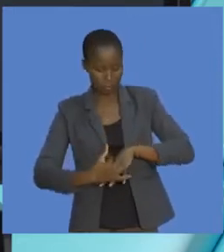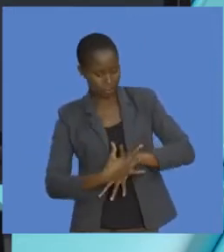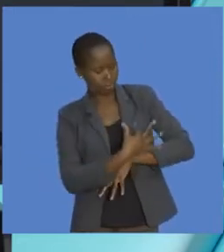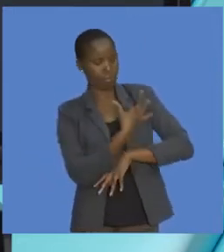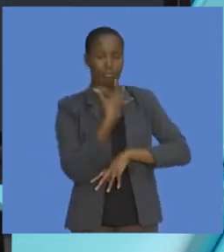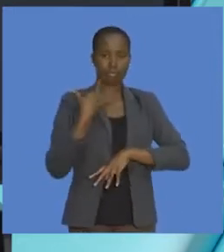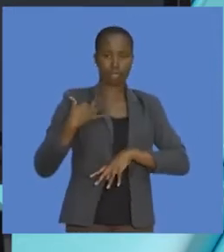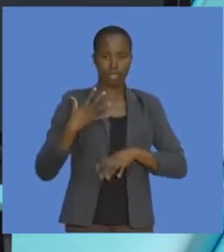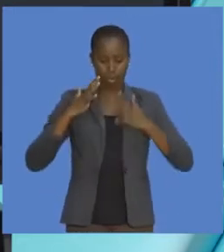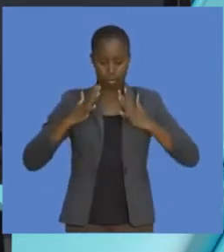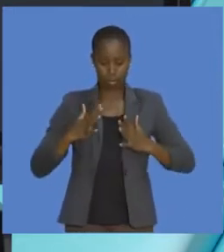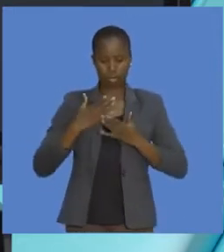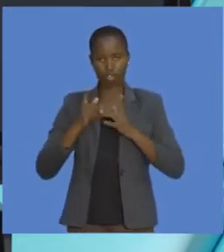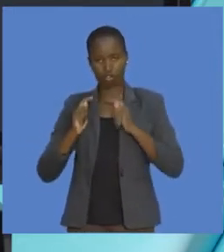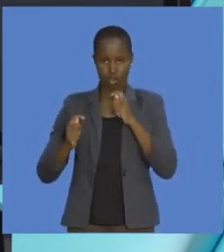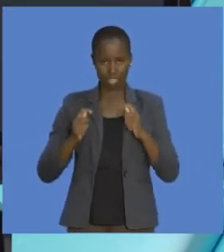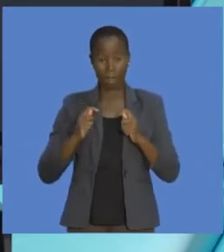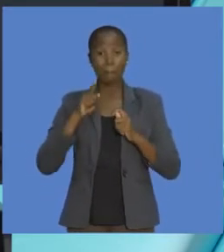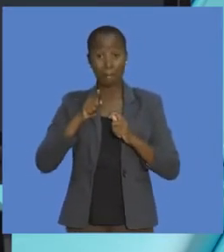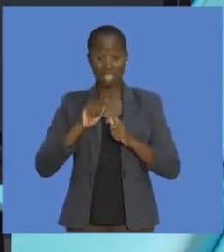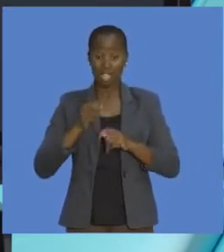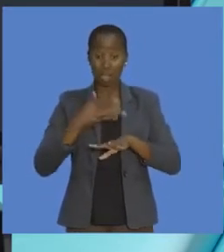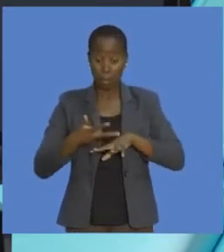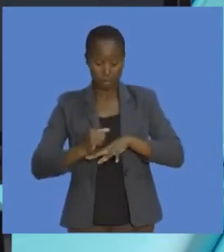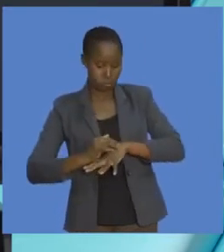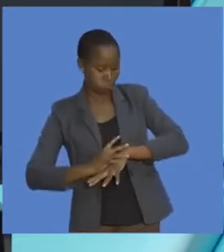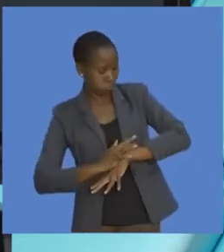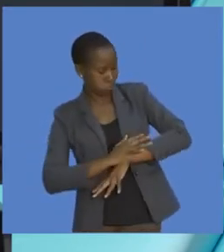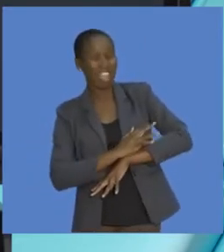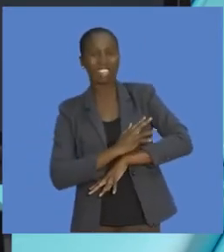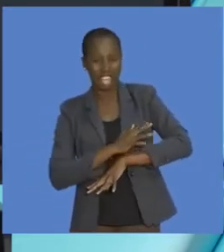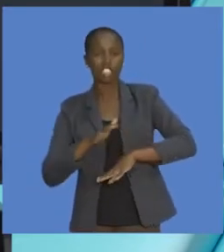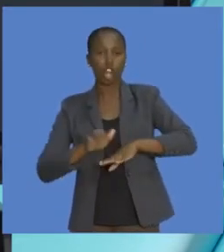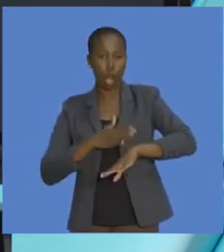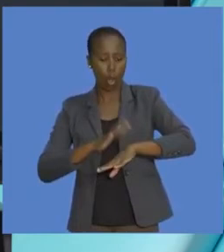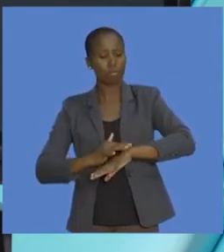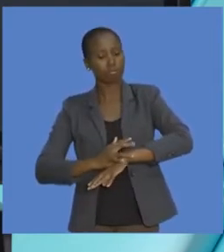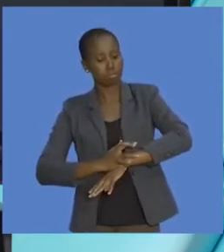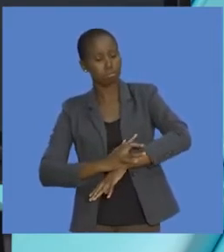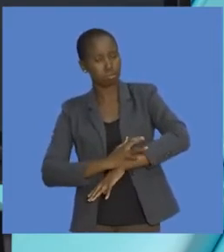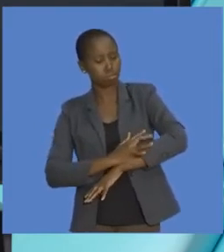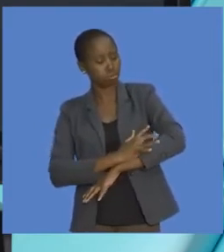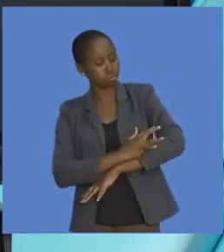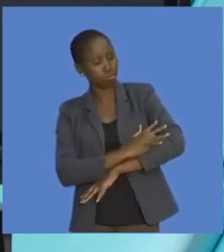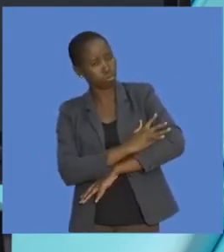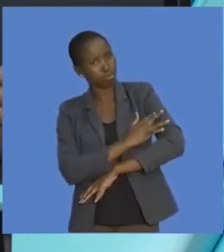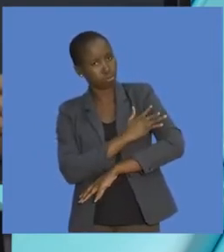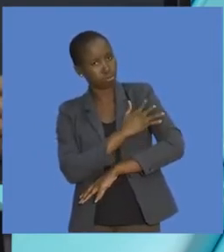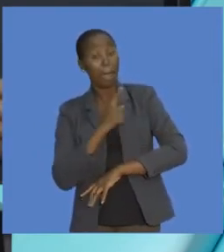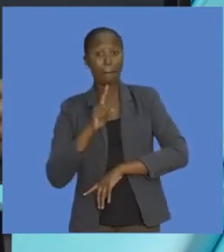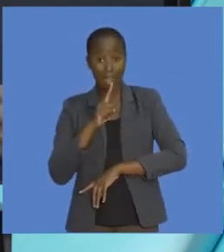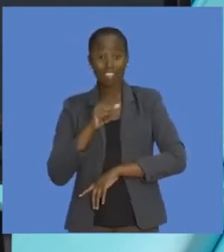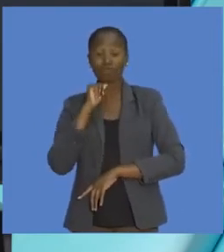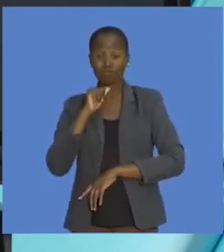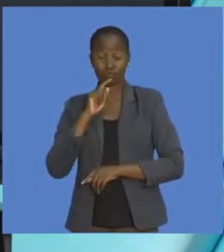a relatively slower process. However, it is a longer lasting process. So the effect of the